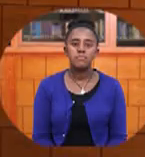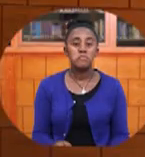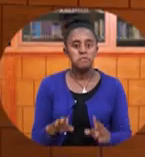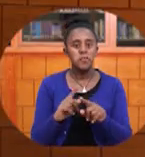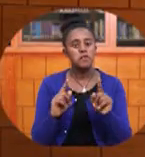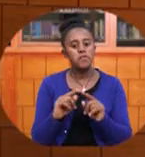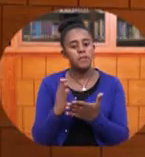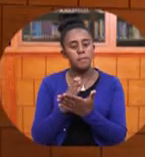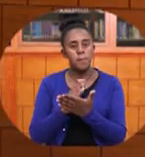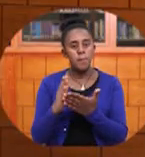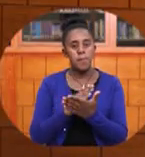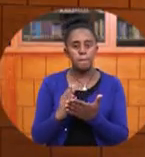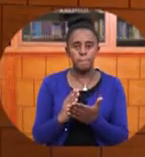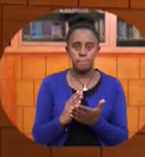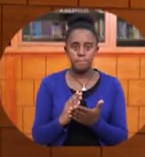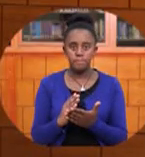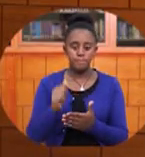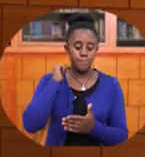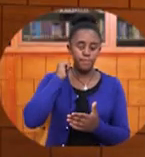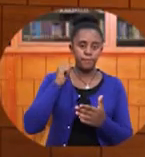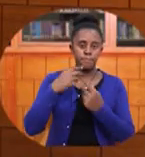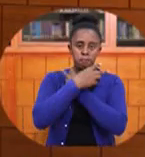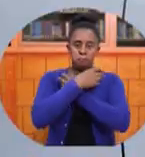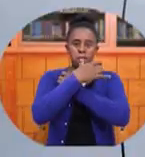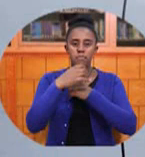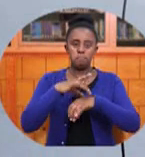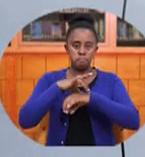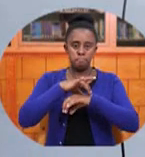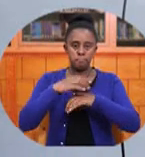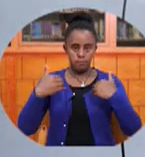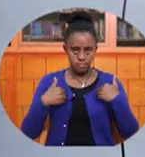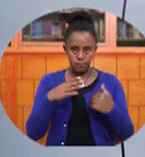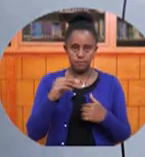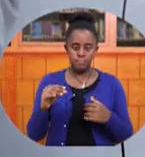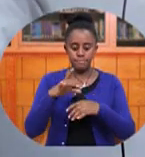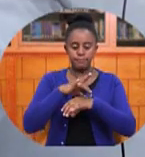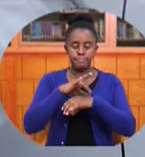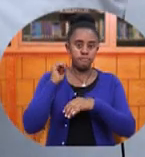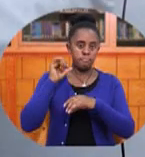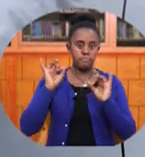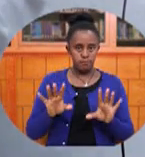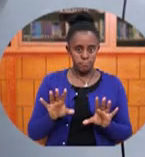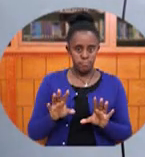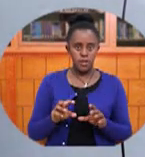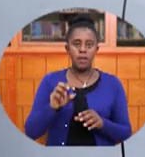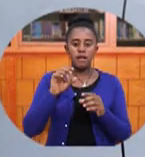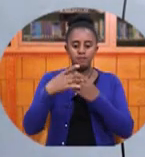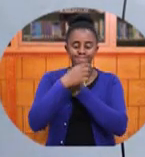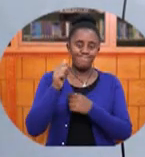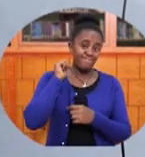Let us see the difference between vertebrate and invertebrate animals. Vertebrate animals are the